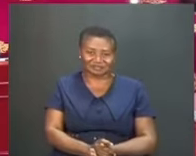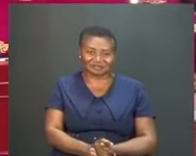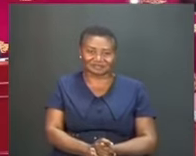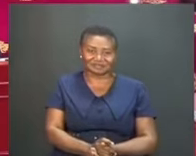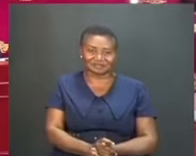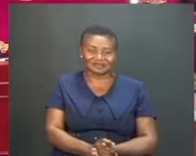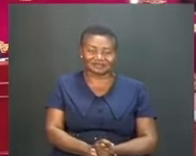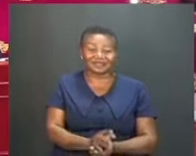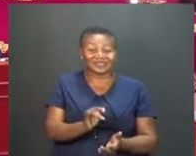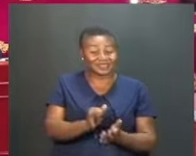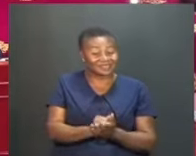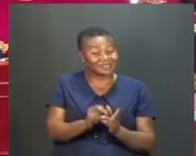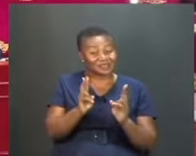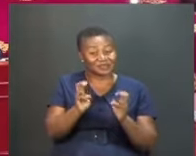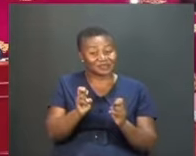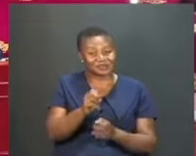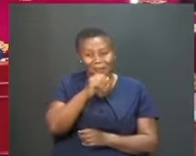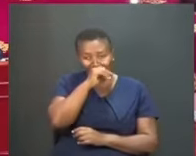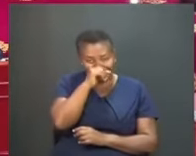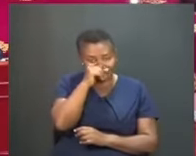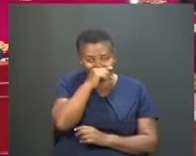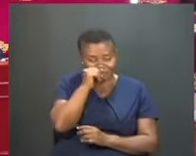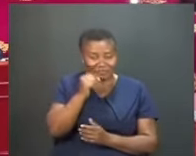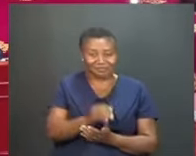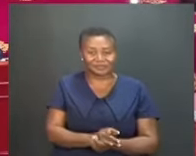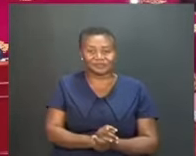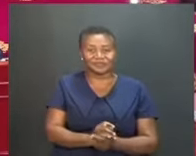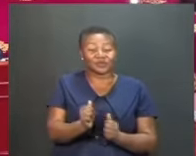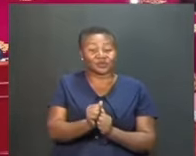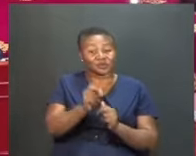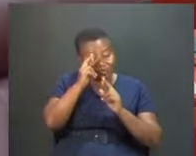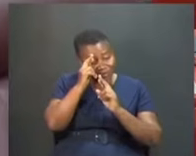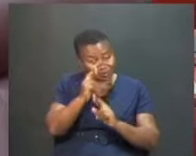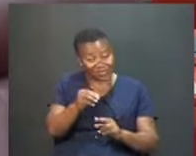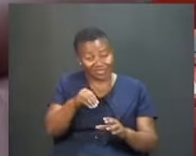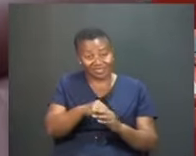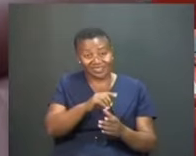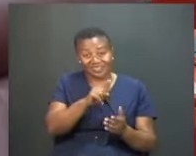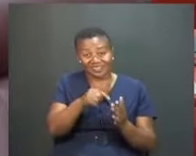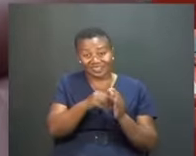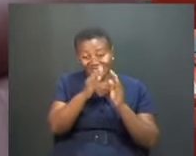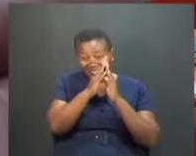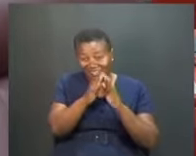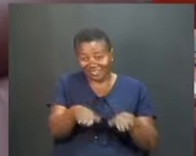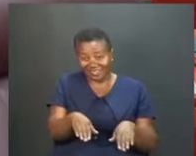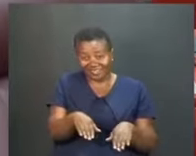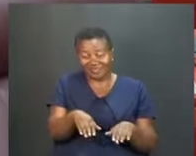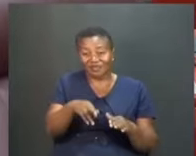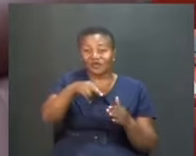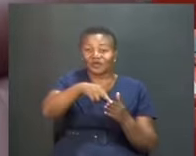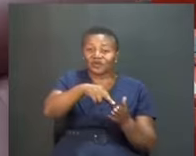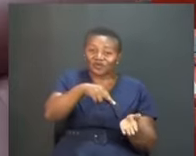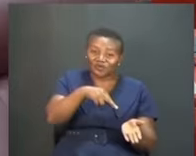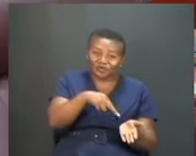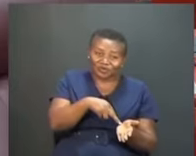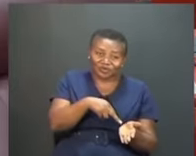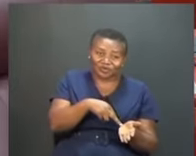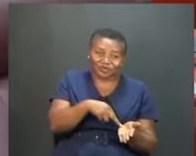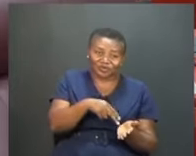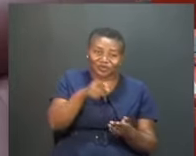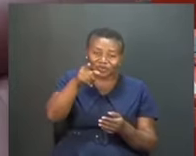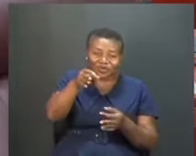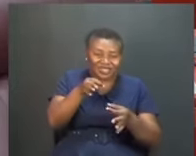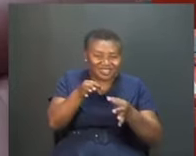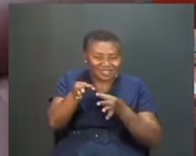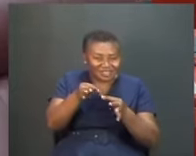That is the issue. With respect, in this house, the rules, you interpret the